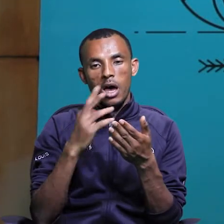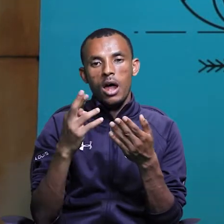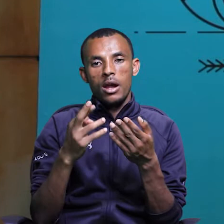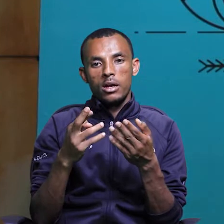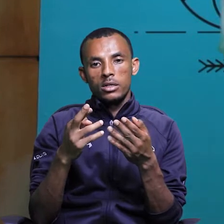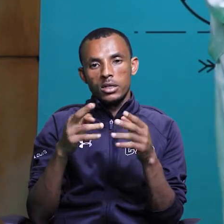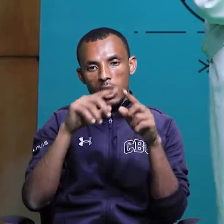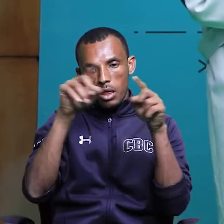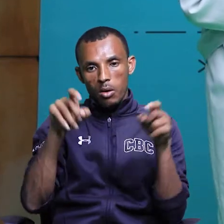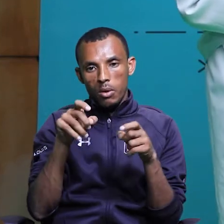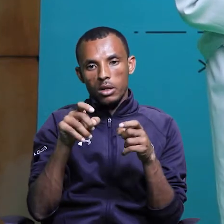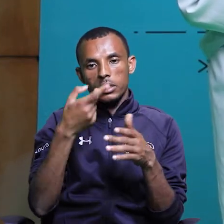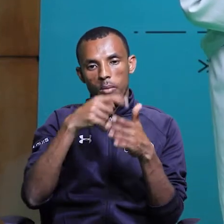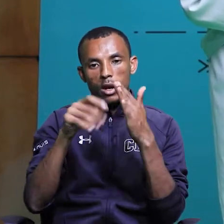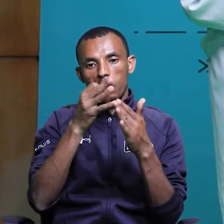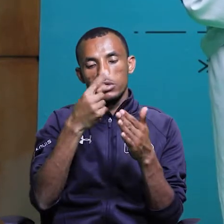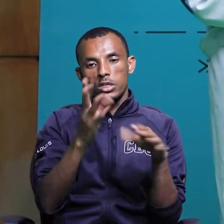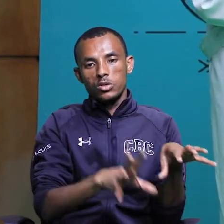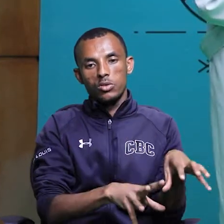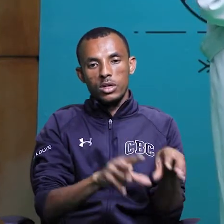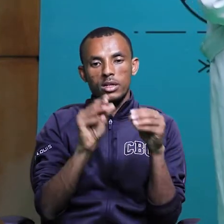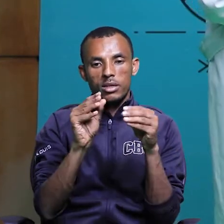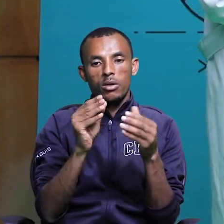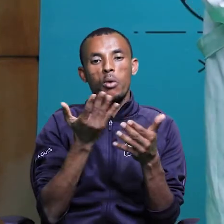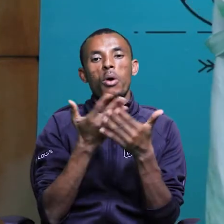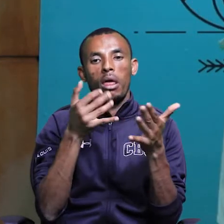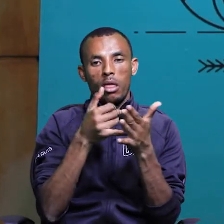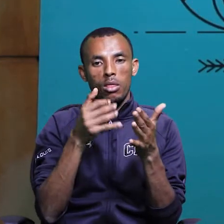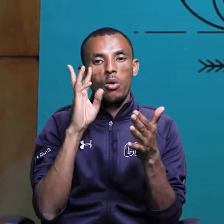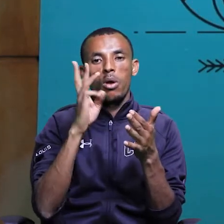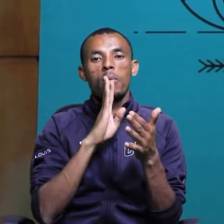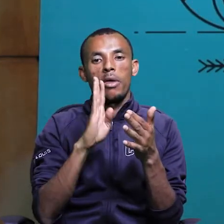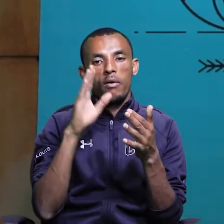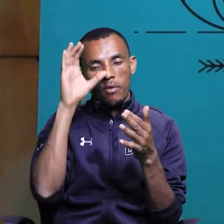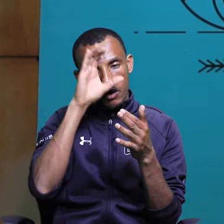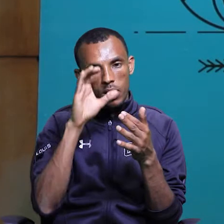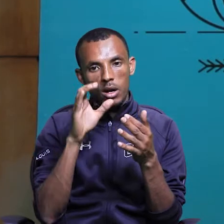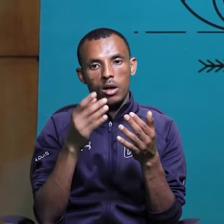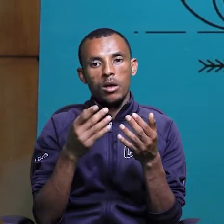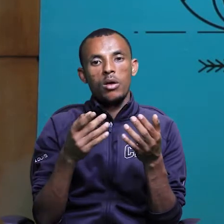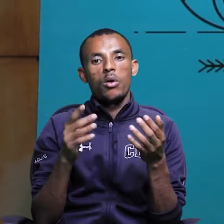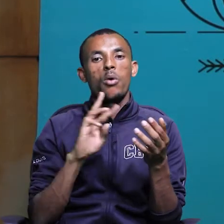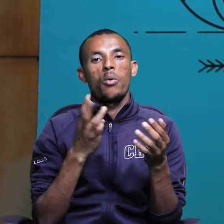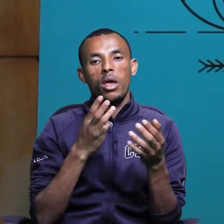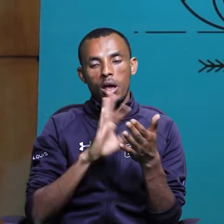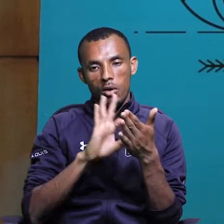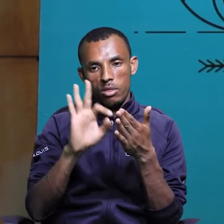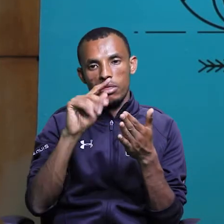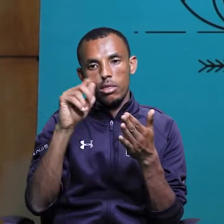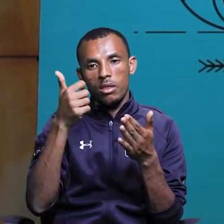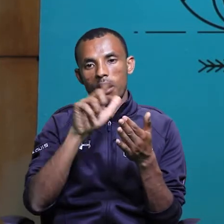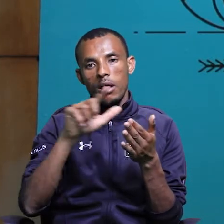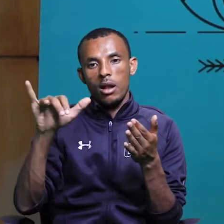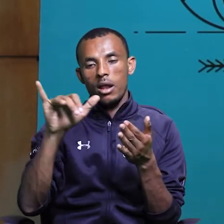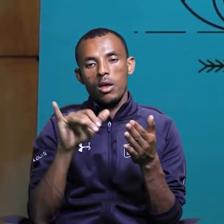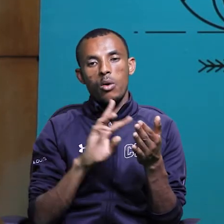that the mark of the students where it will be found. Then when you are counting tallies, you have 3. What does it